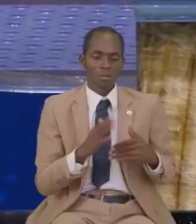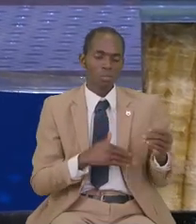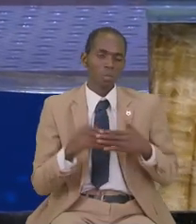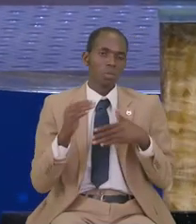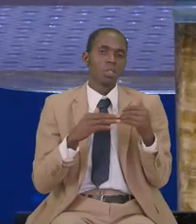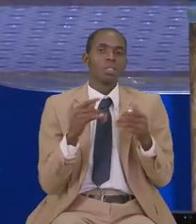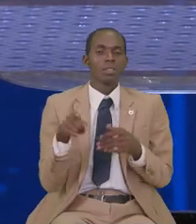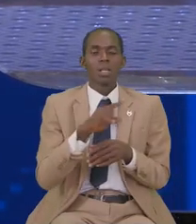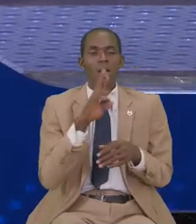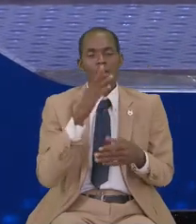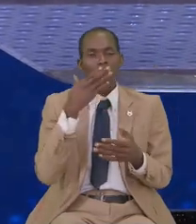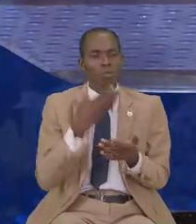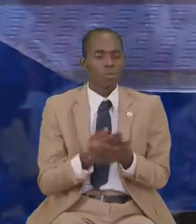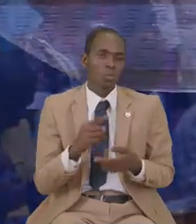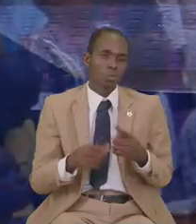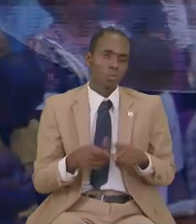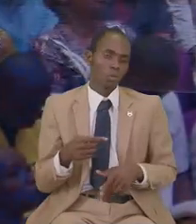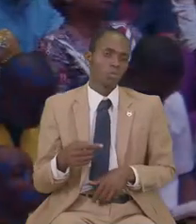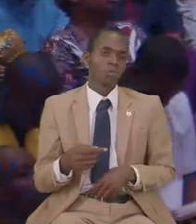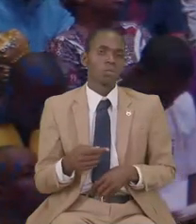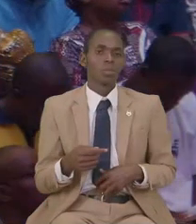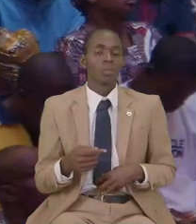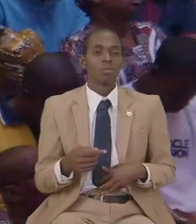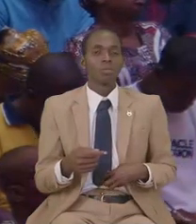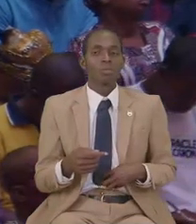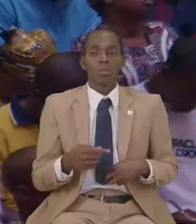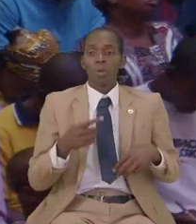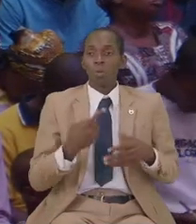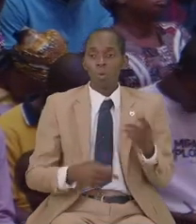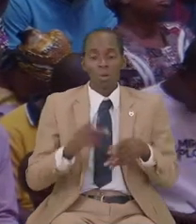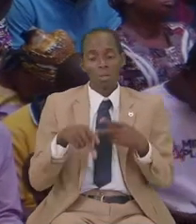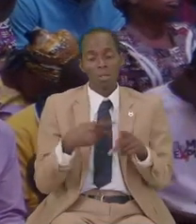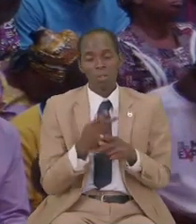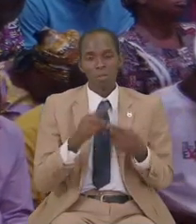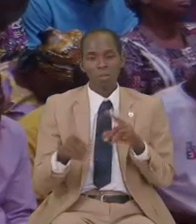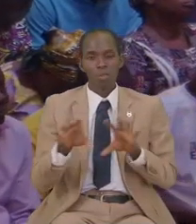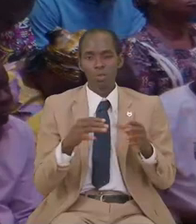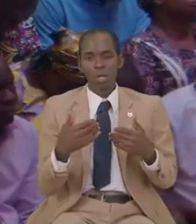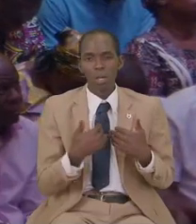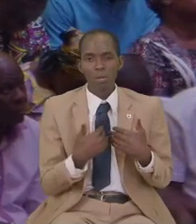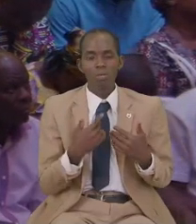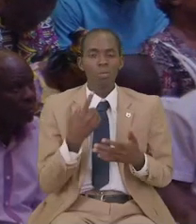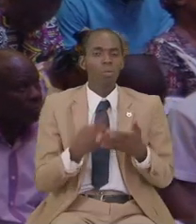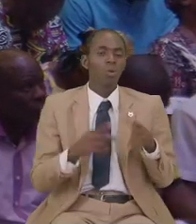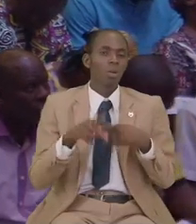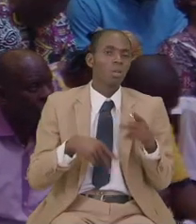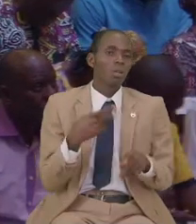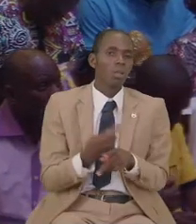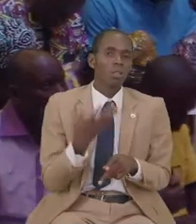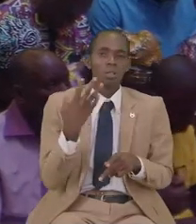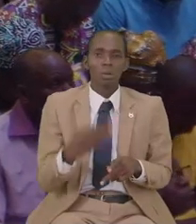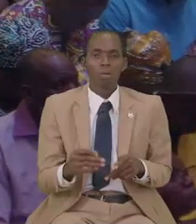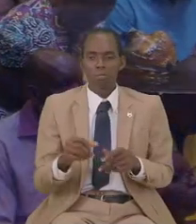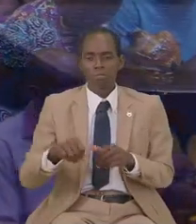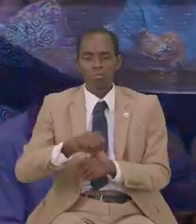companions. What kind of companion do you have? What kind of friends do you have? What kind of associates do you